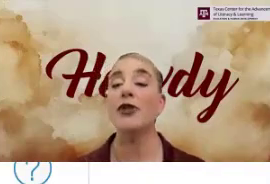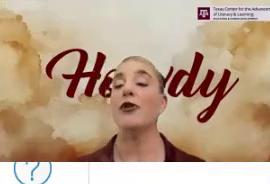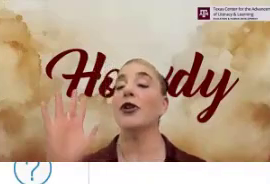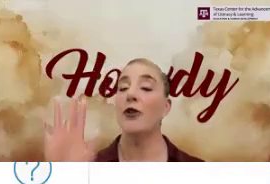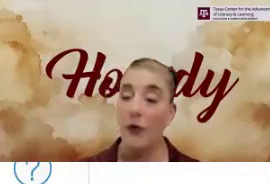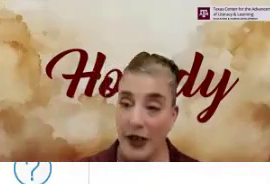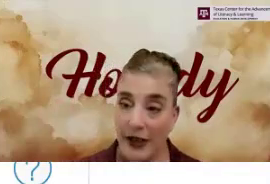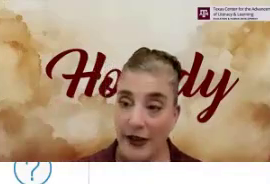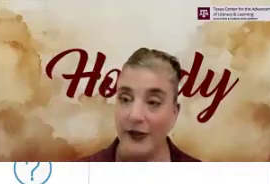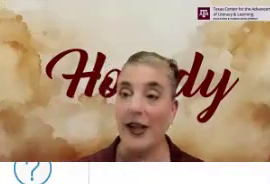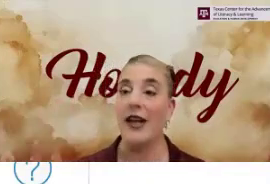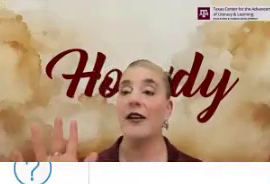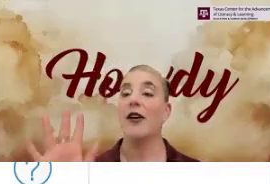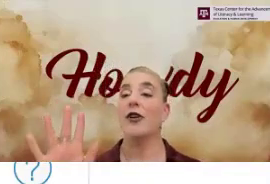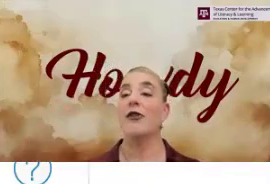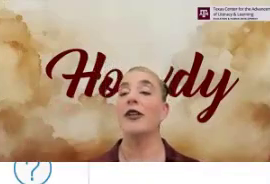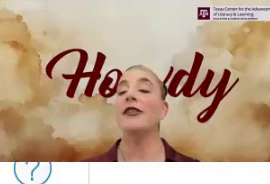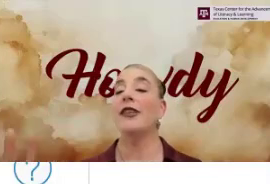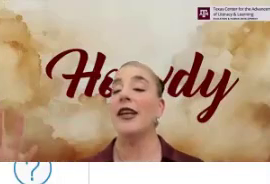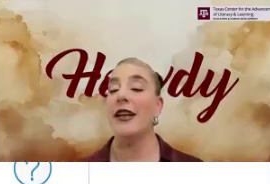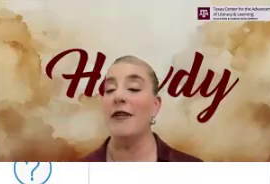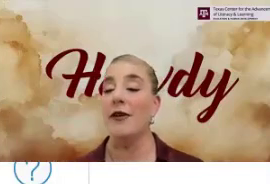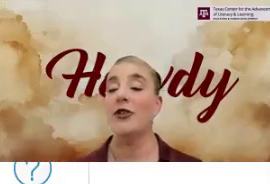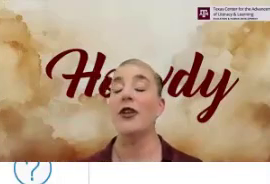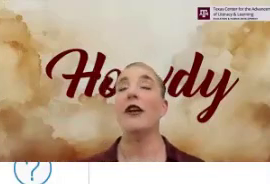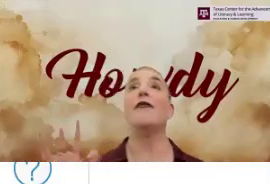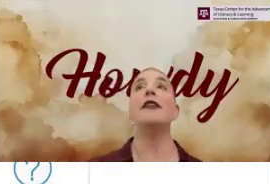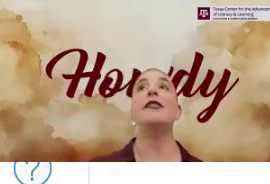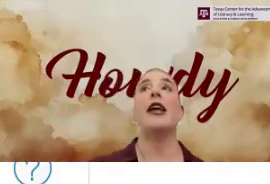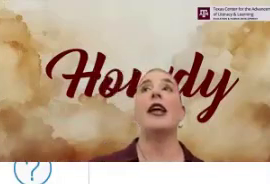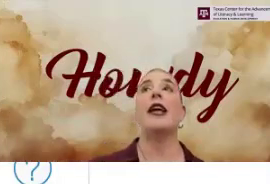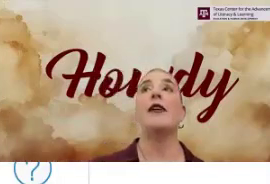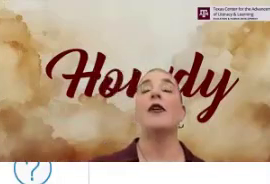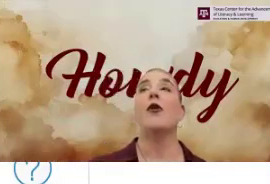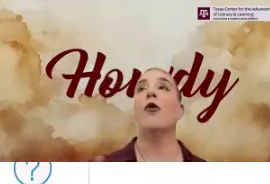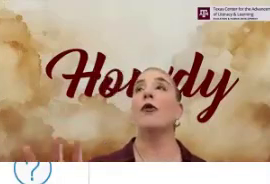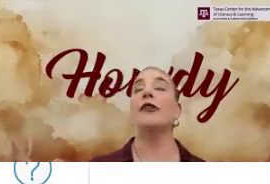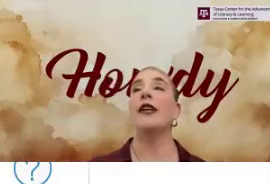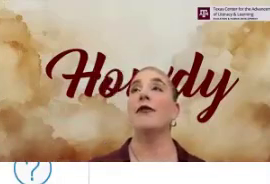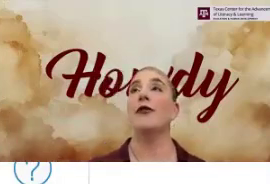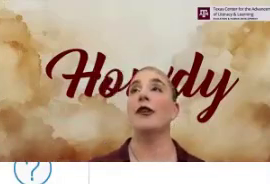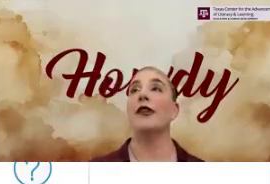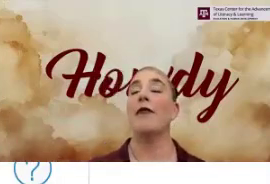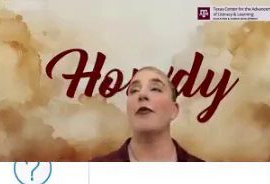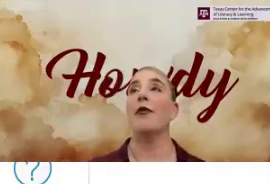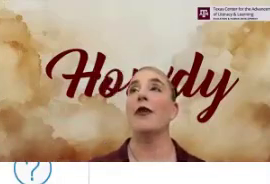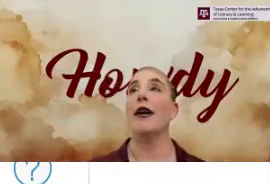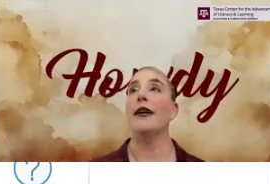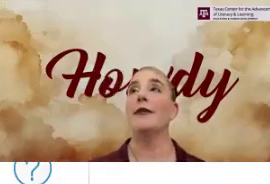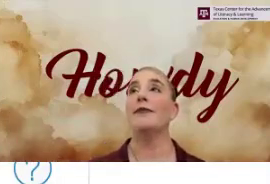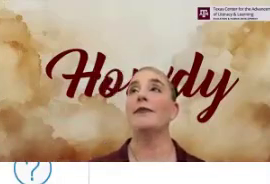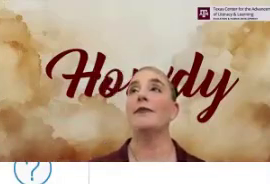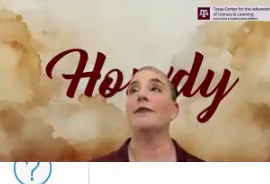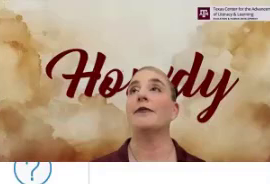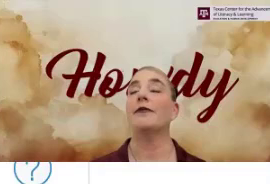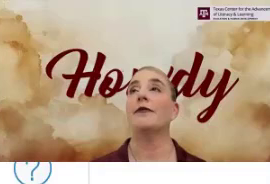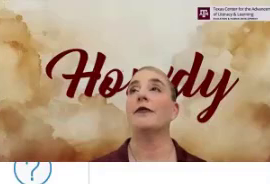it's a picture, you don't need it to say, you don't need to say image. If it's what was the other example?